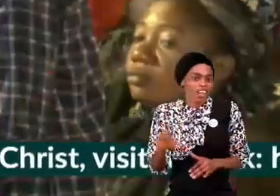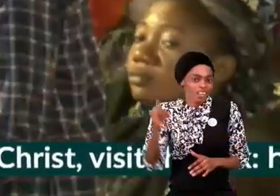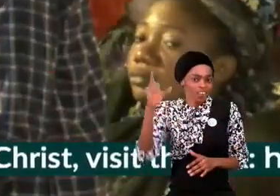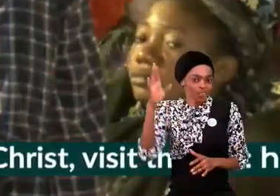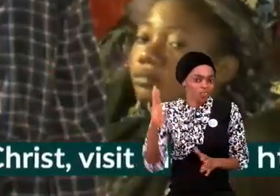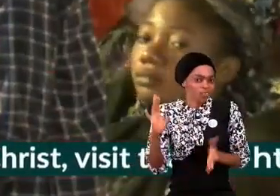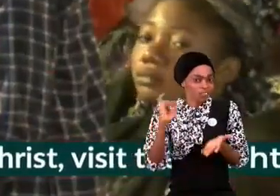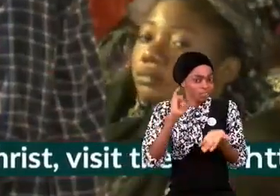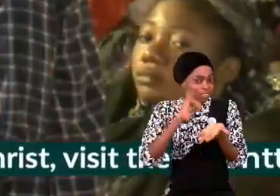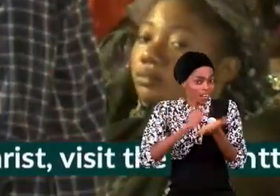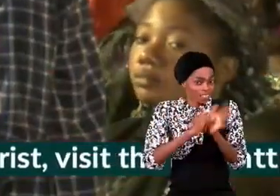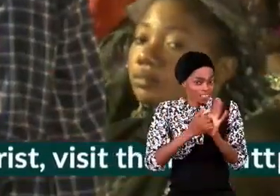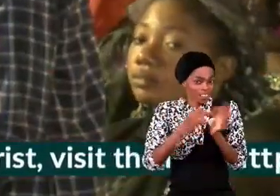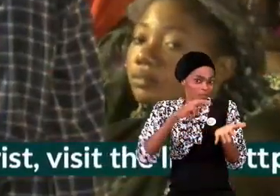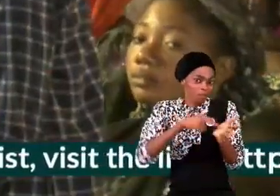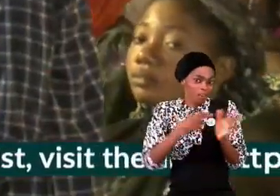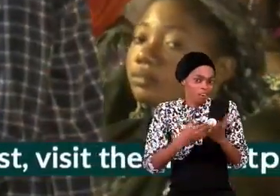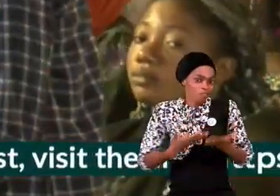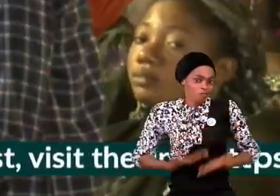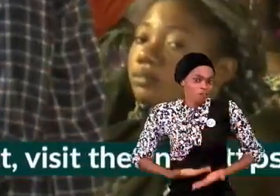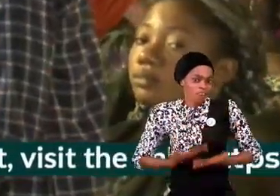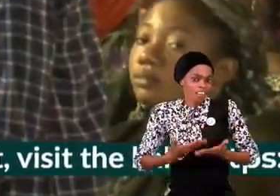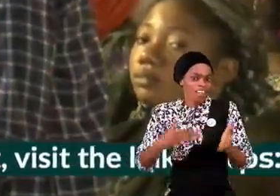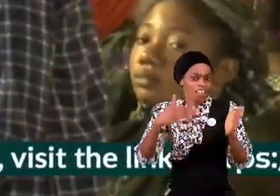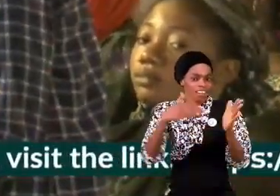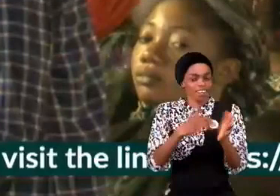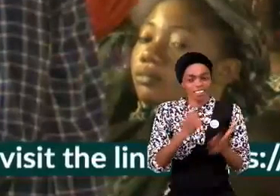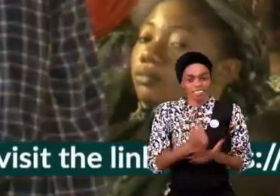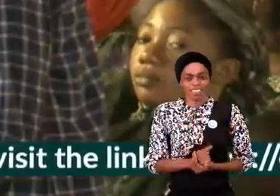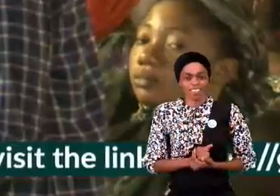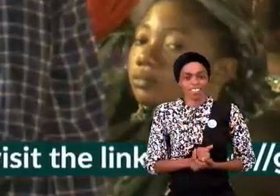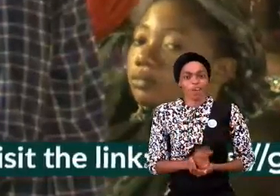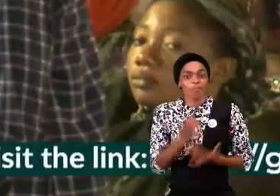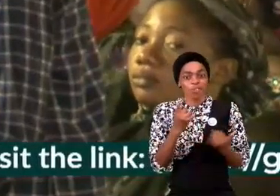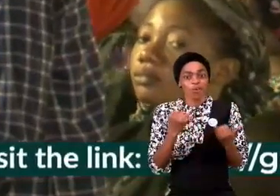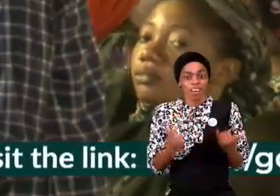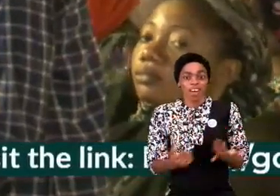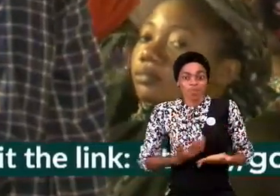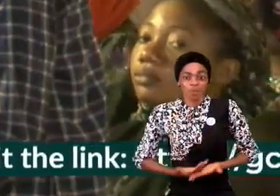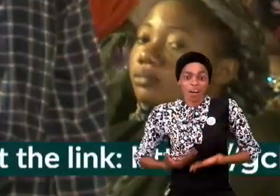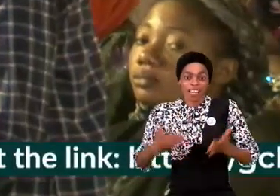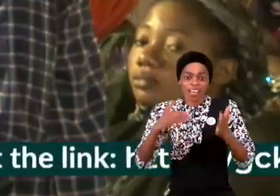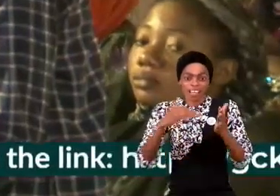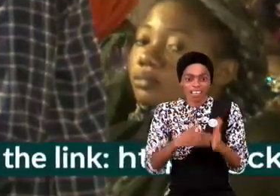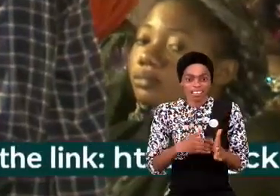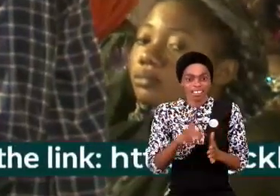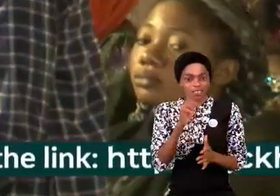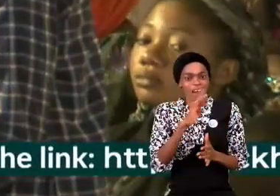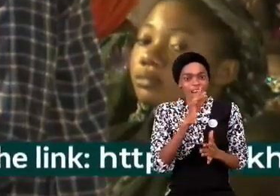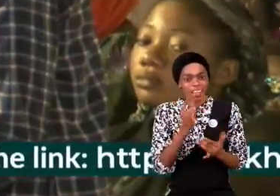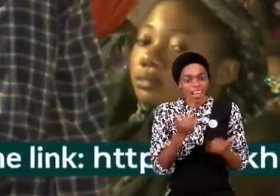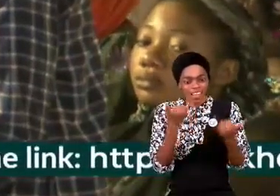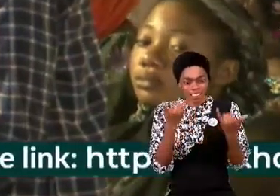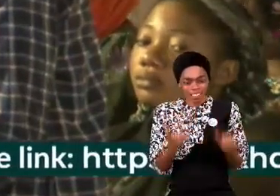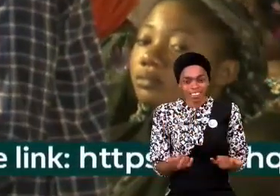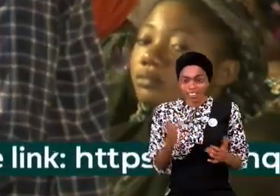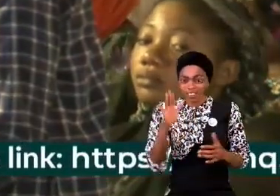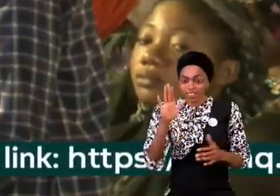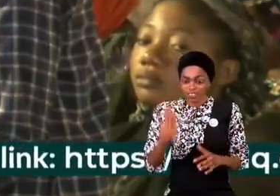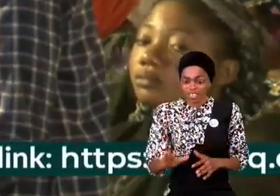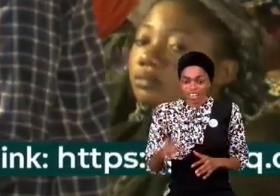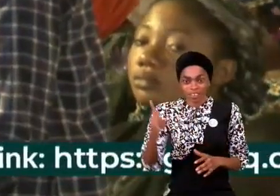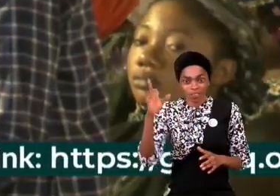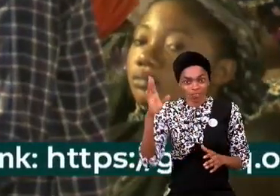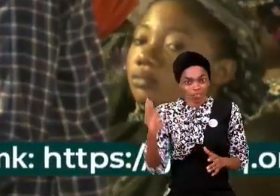Those of us that are sitting down, we should be praying, believing God also for our miracles, because the Lord